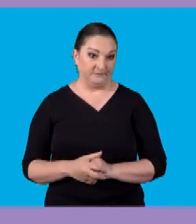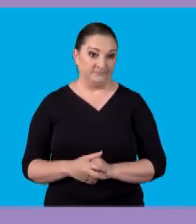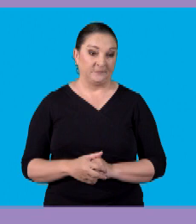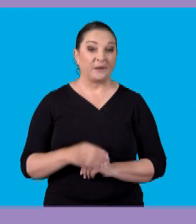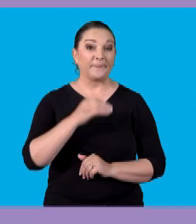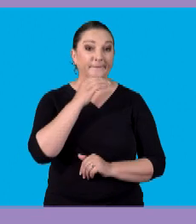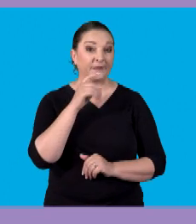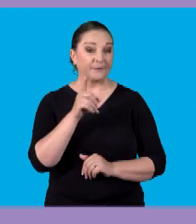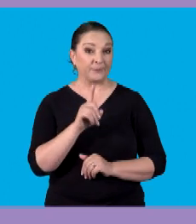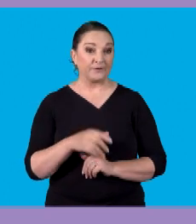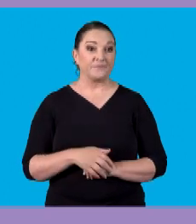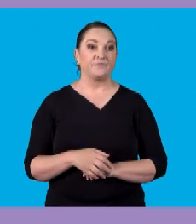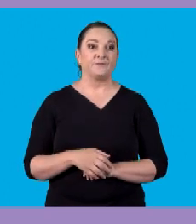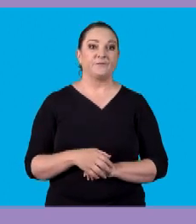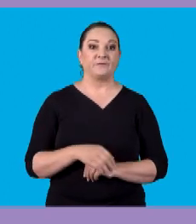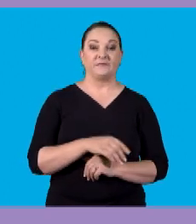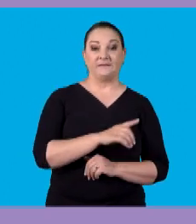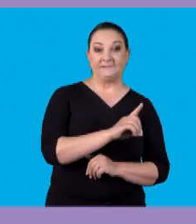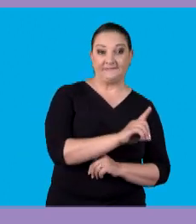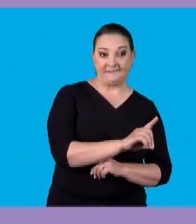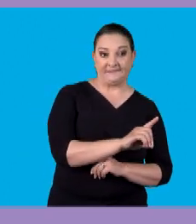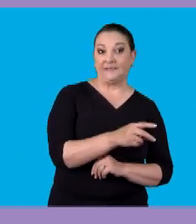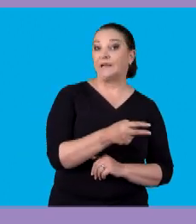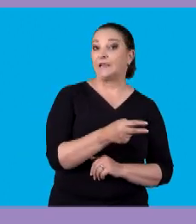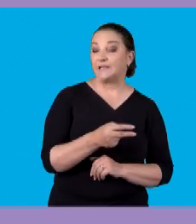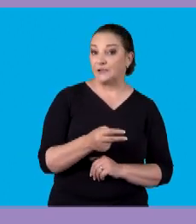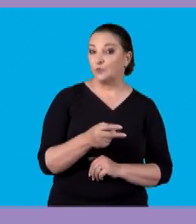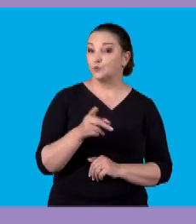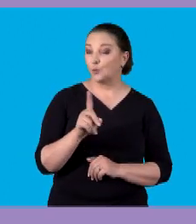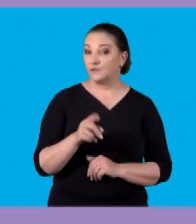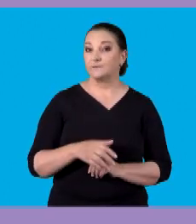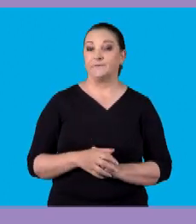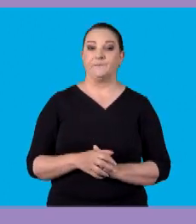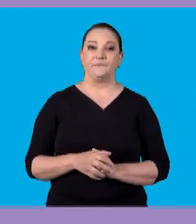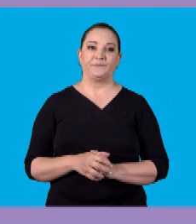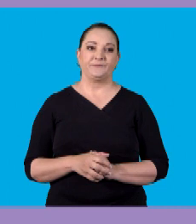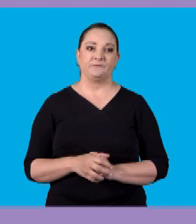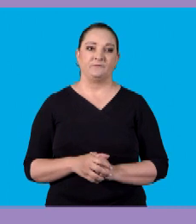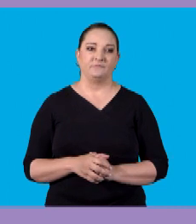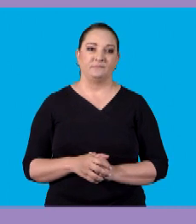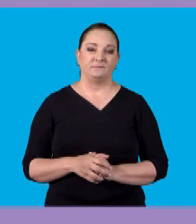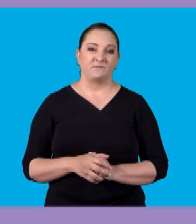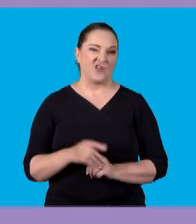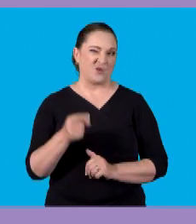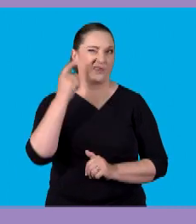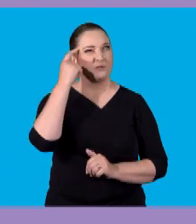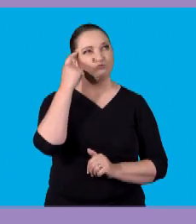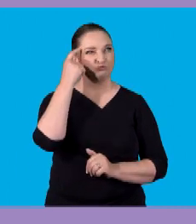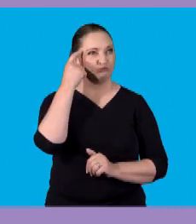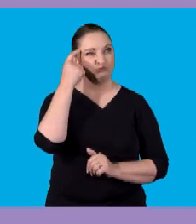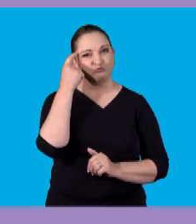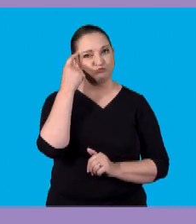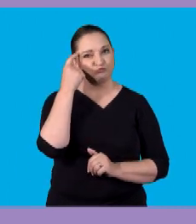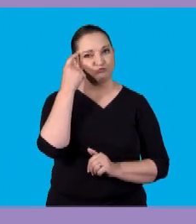124 degrees. This means that angle D will be equals to, well, if you